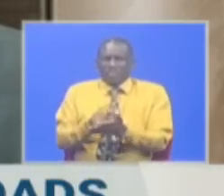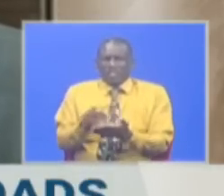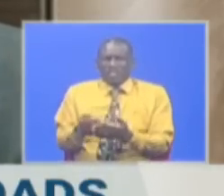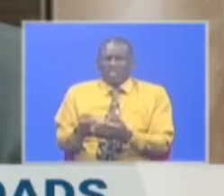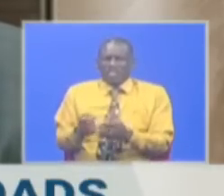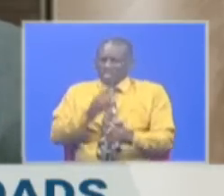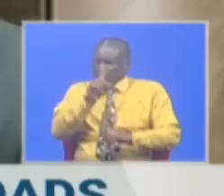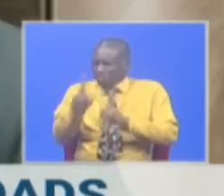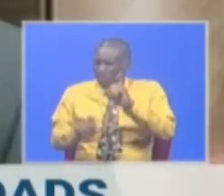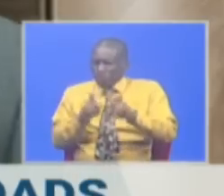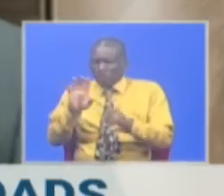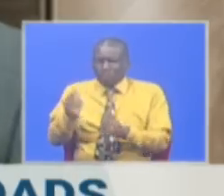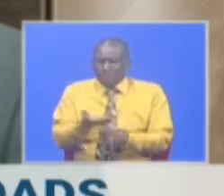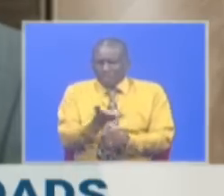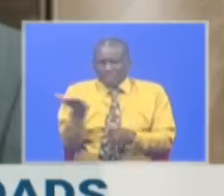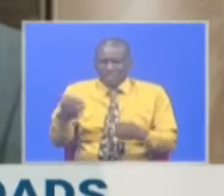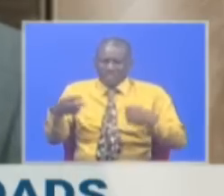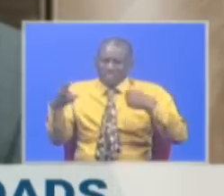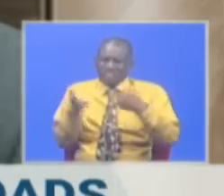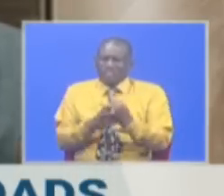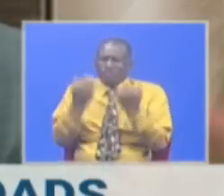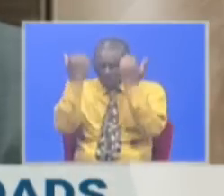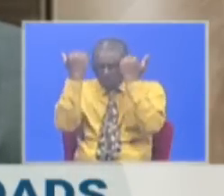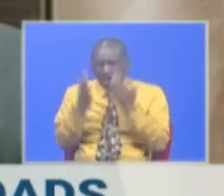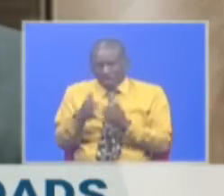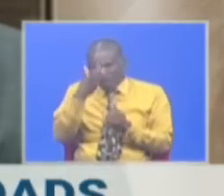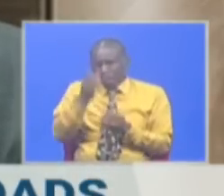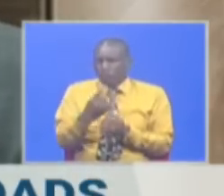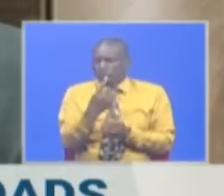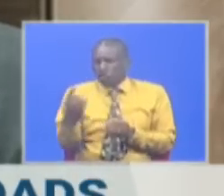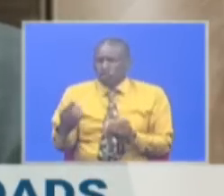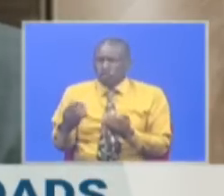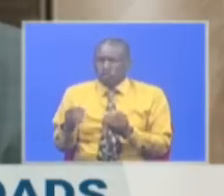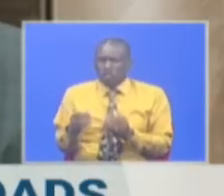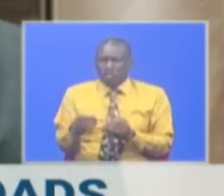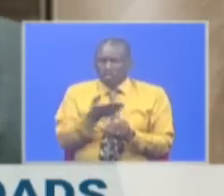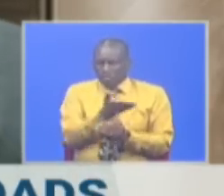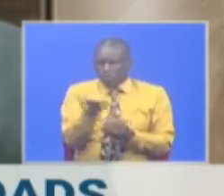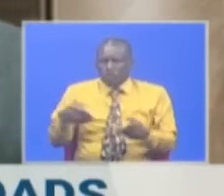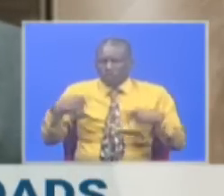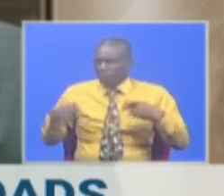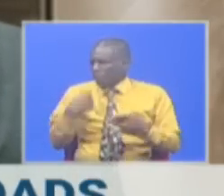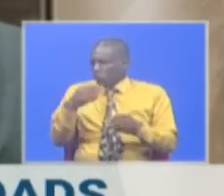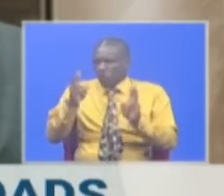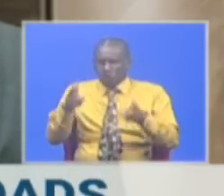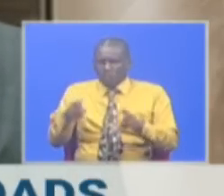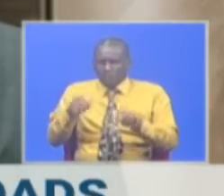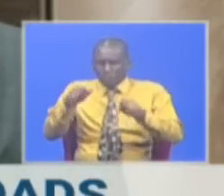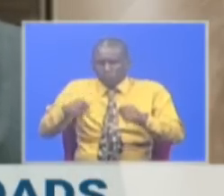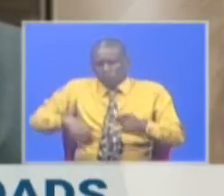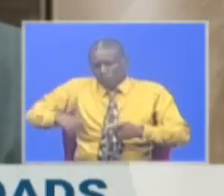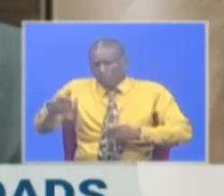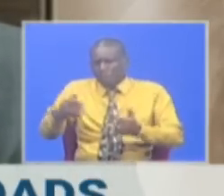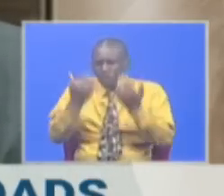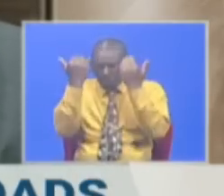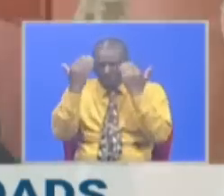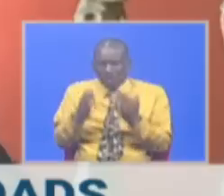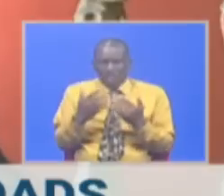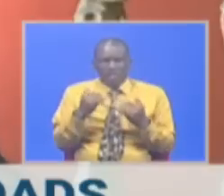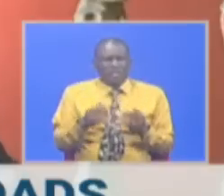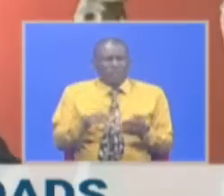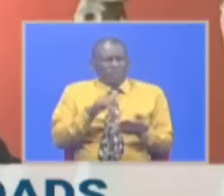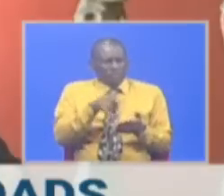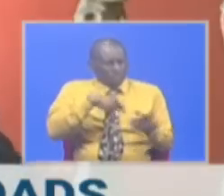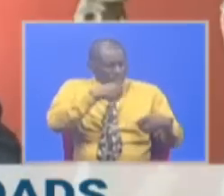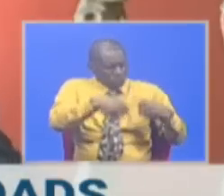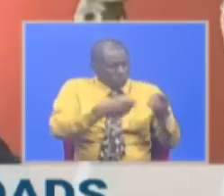cross-examined by these seven lawyers because each, because these are people that usually are able to afford lawyers. But the question is, so that's the process.